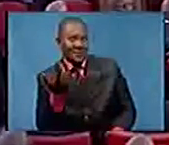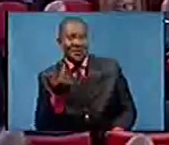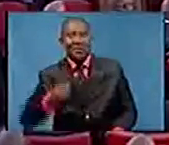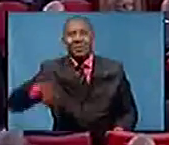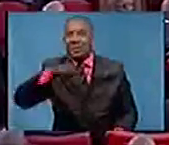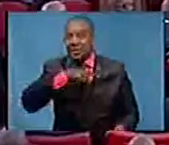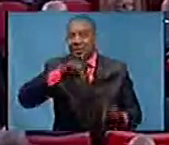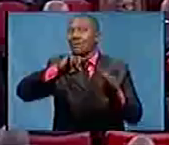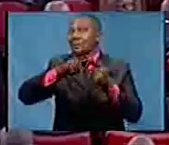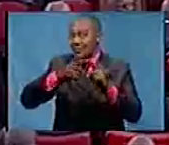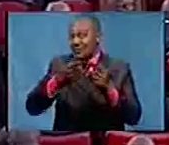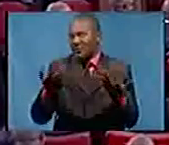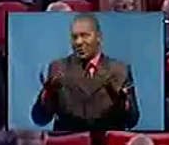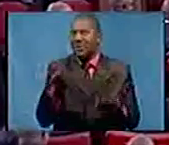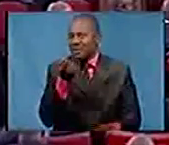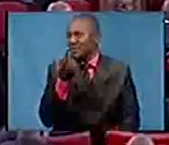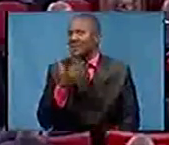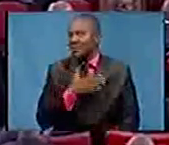Yes.